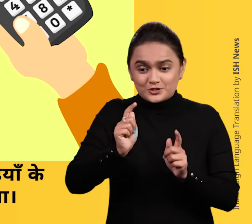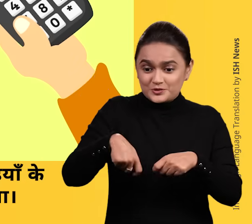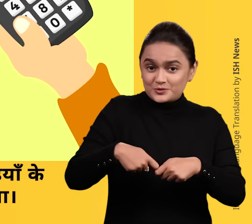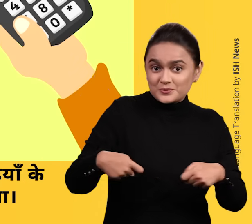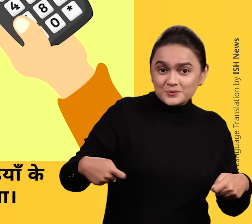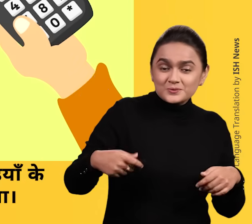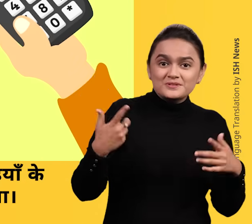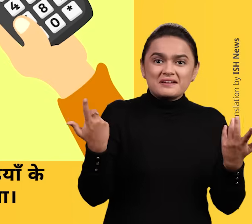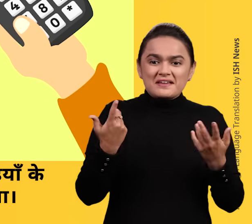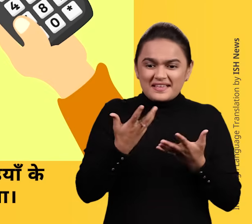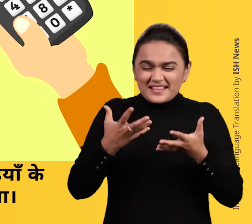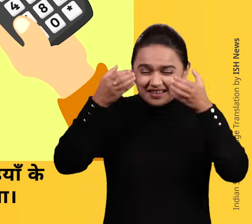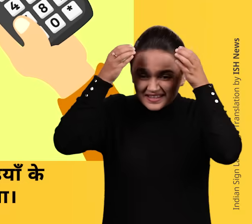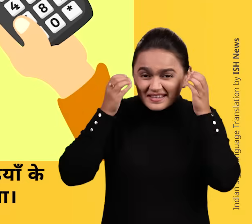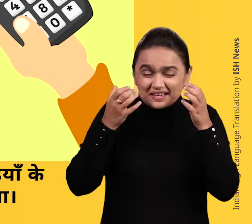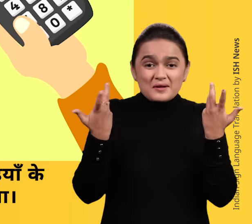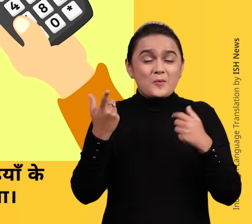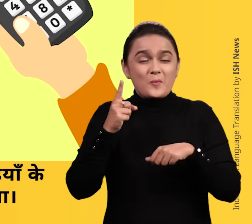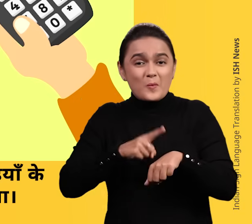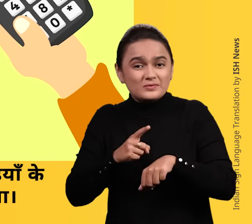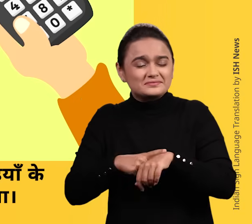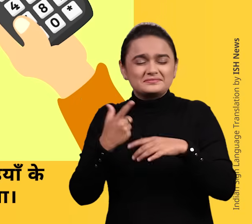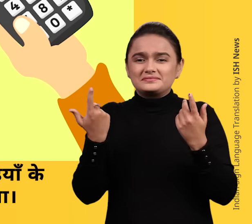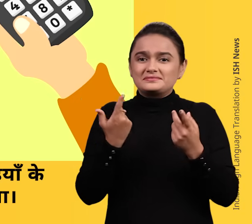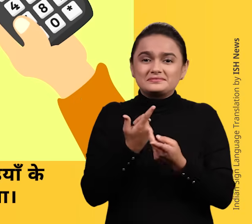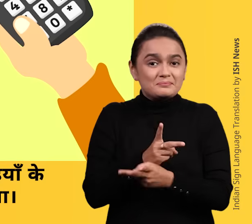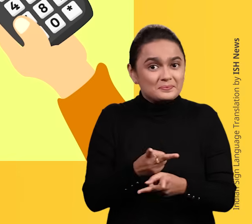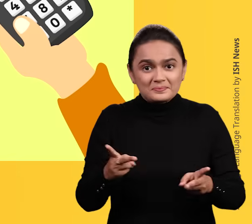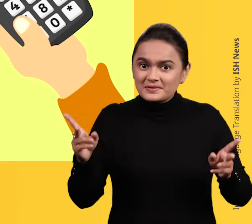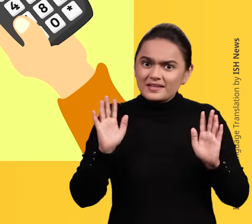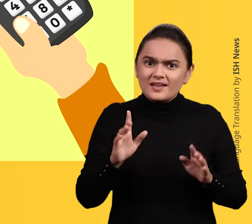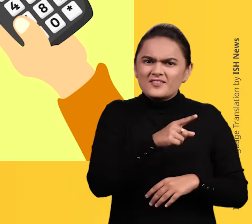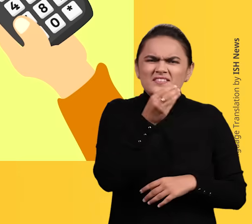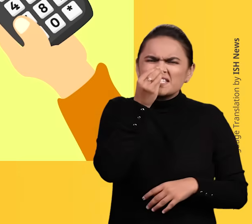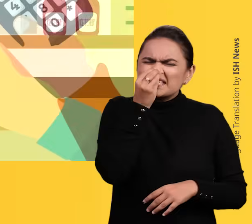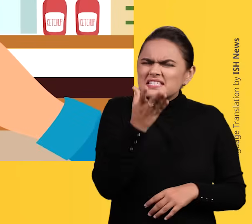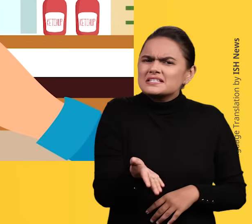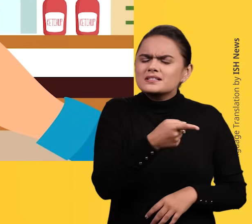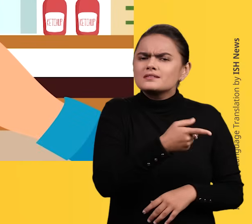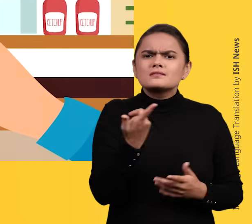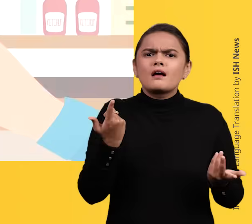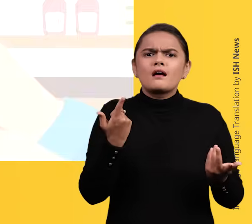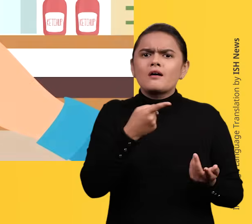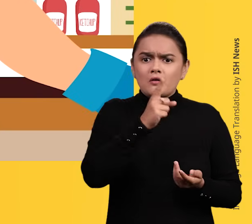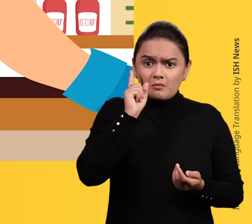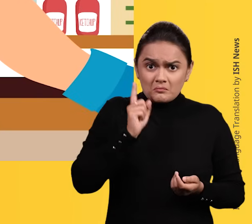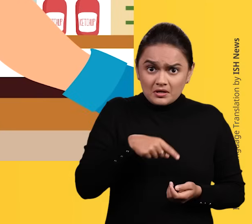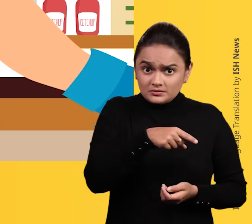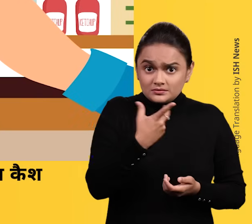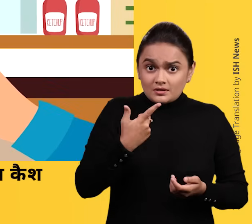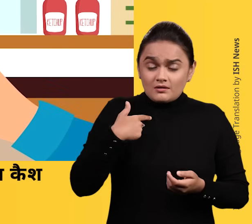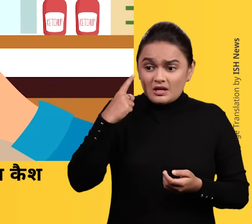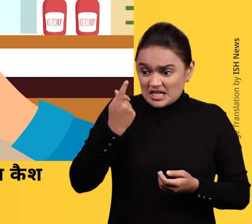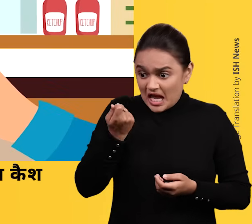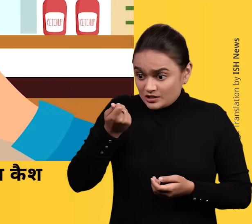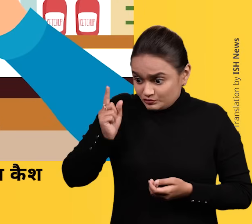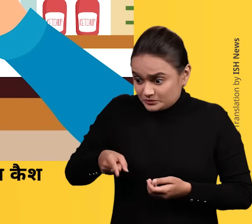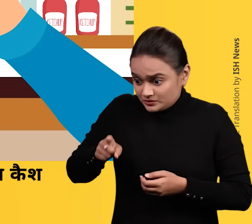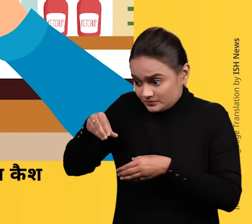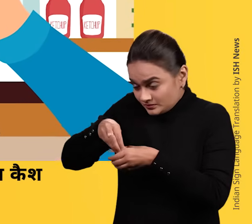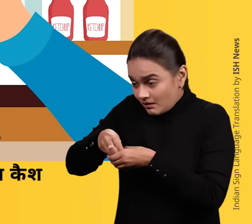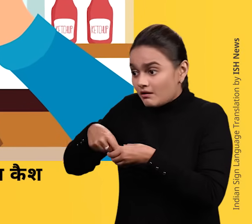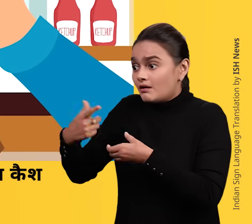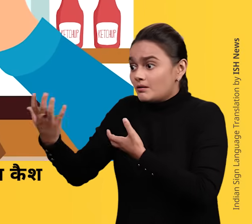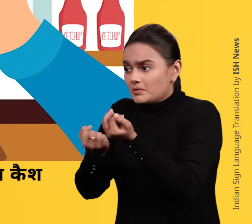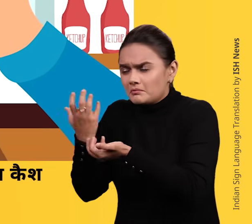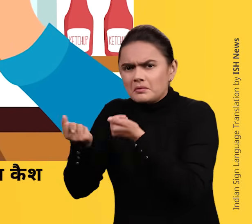every year, shoes, gadgets, watches. It was easy for him to do that because he didn't have to have